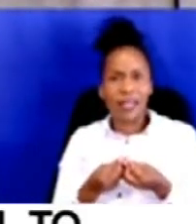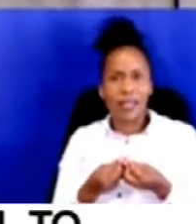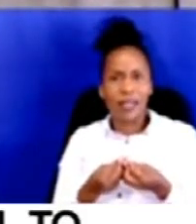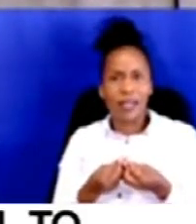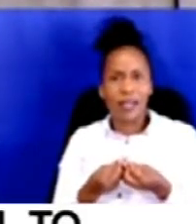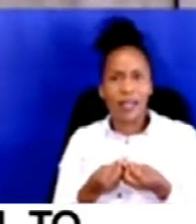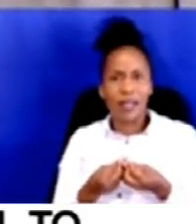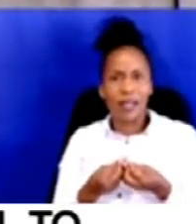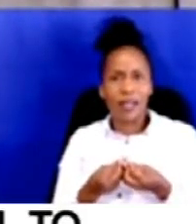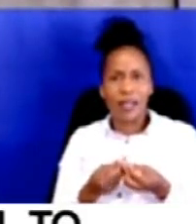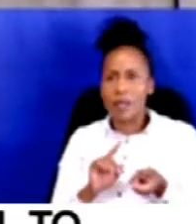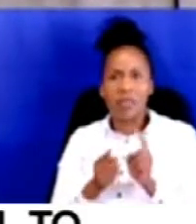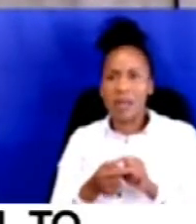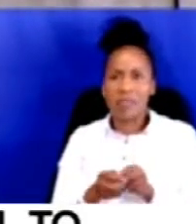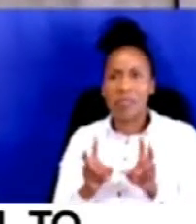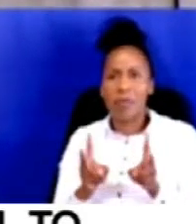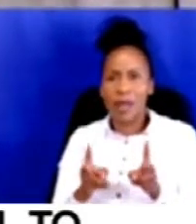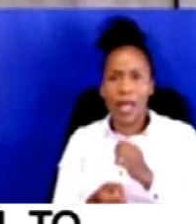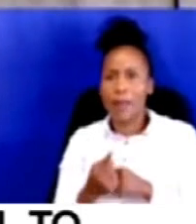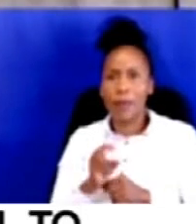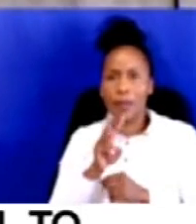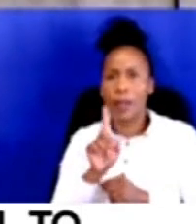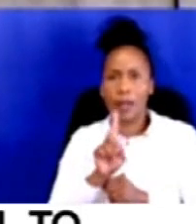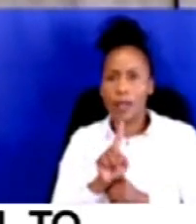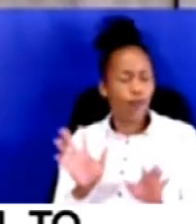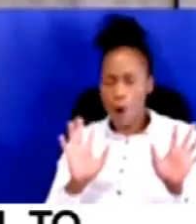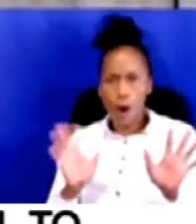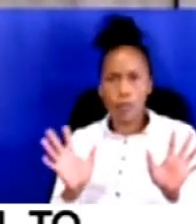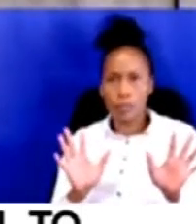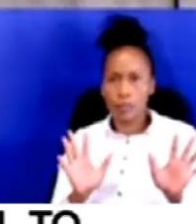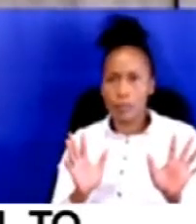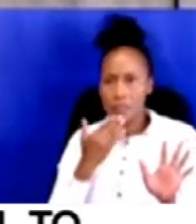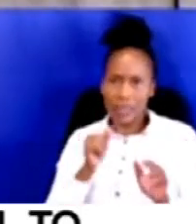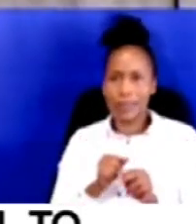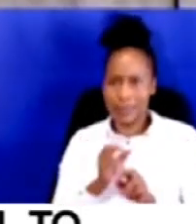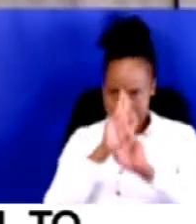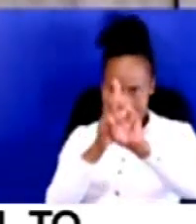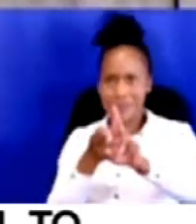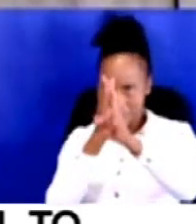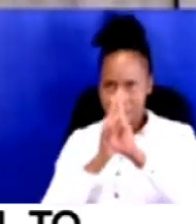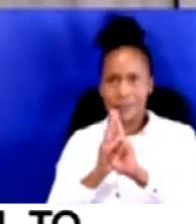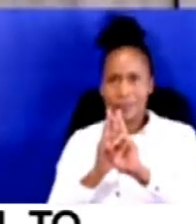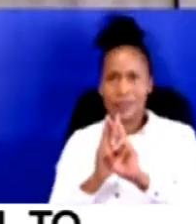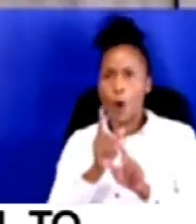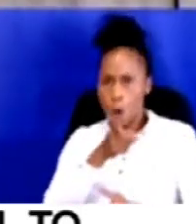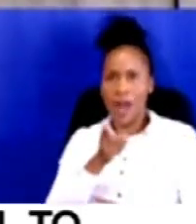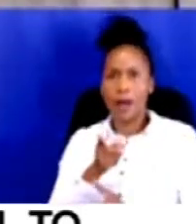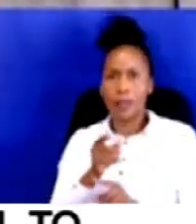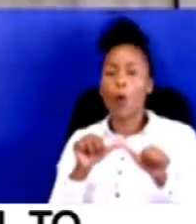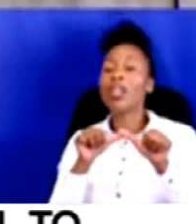a common cause, and it's not going to happen. Can we continue? No, but can we just respect one another? Order here.